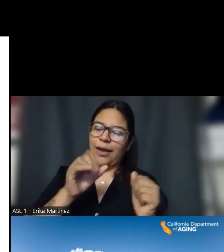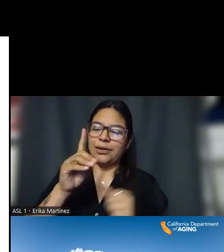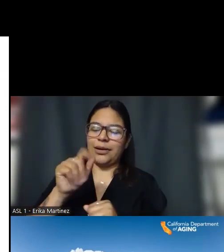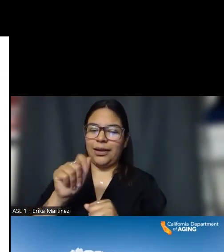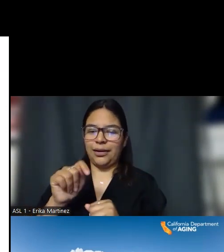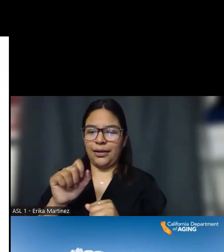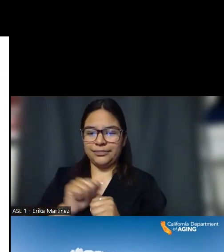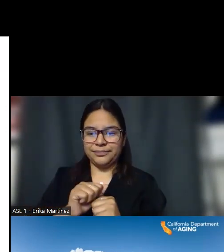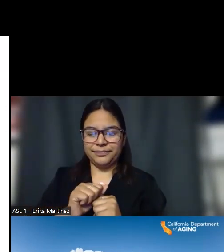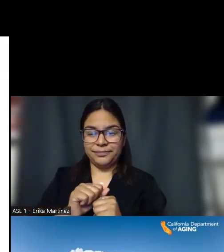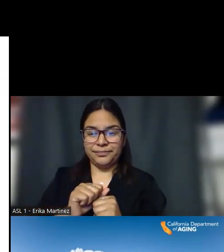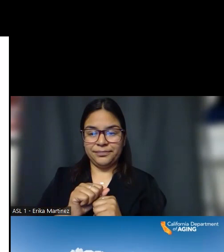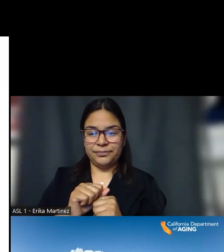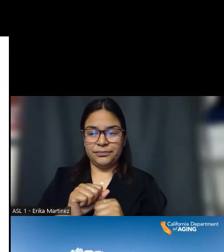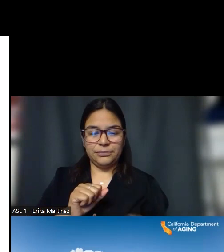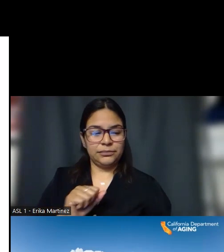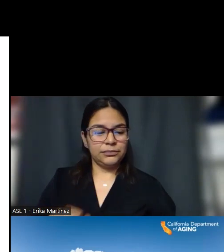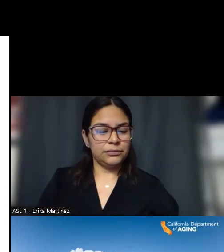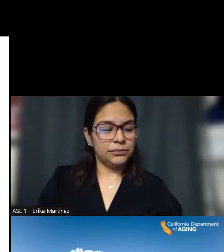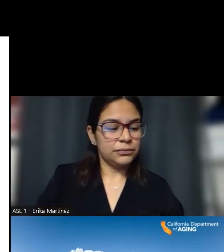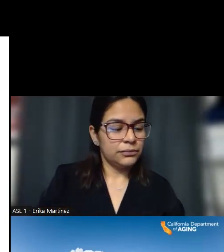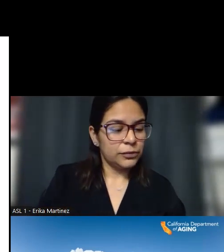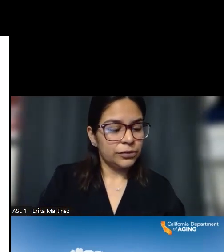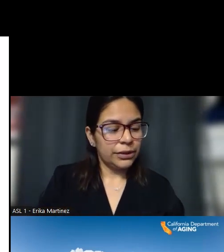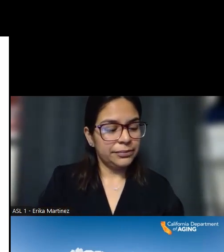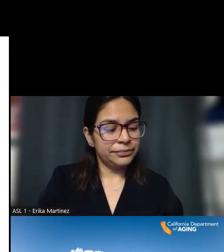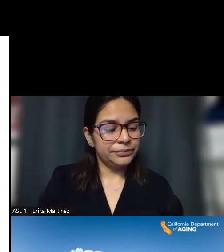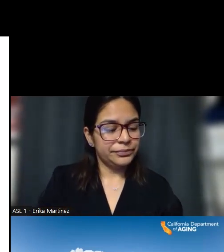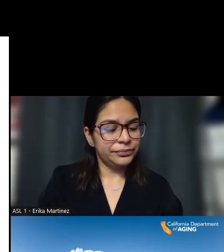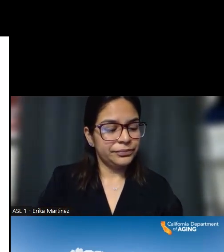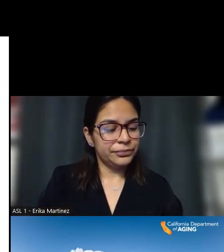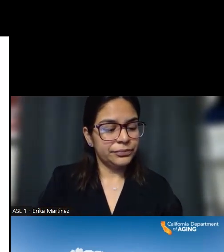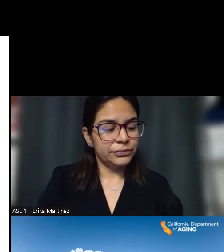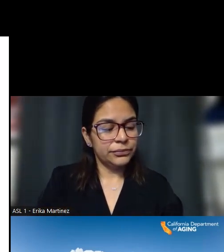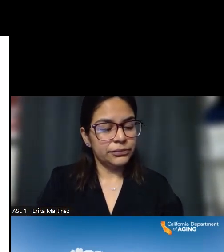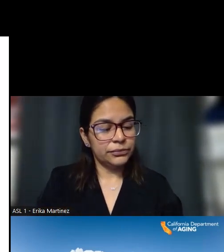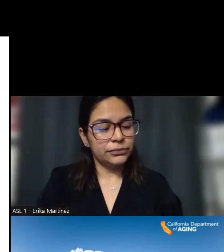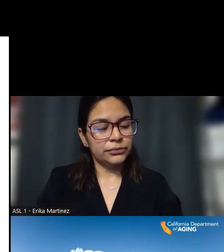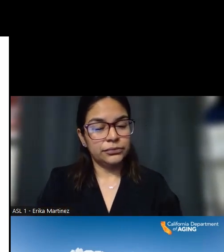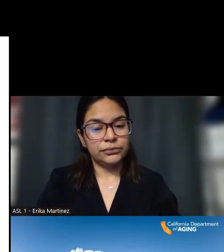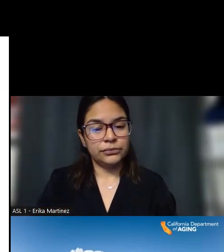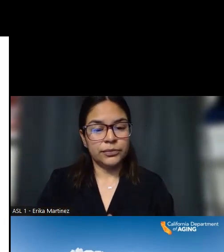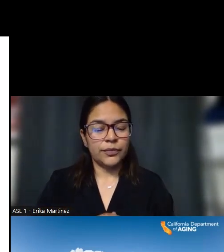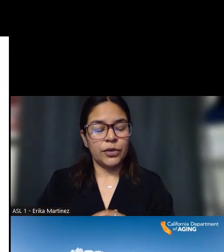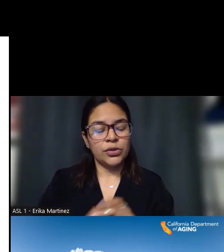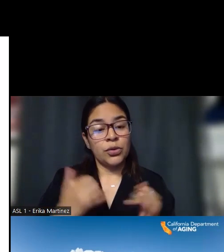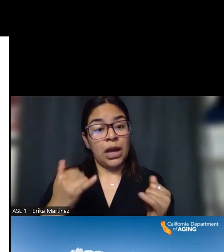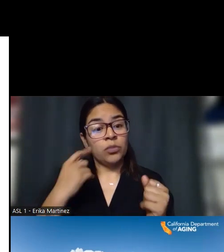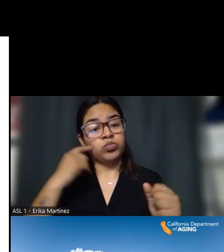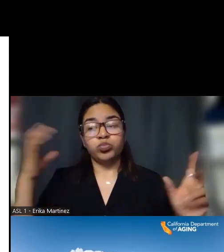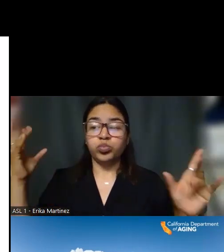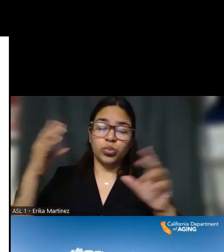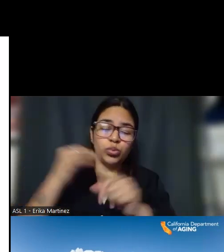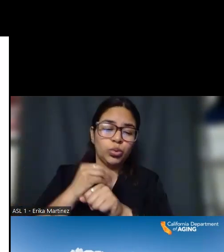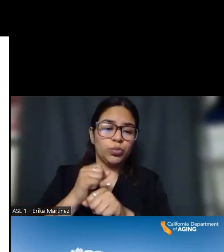Next slide. So at this time, I know that was a high level overview. I didn't know how much to get